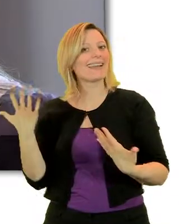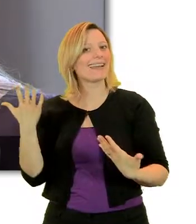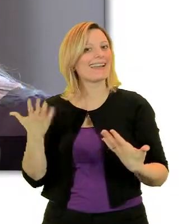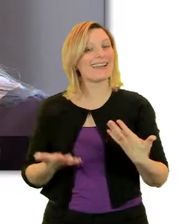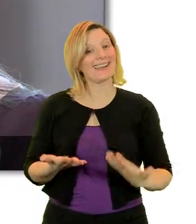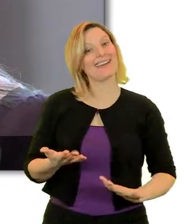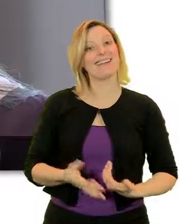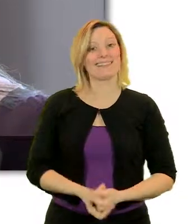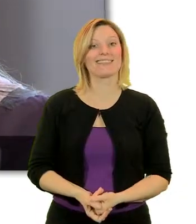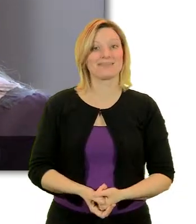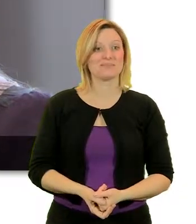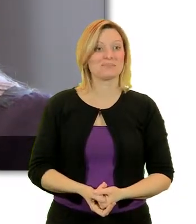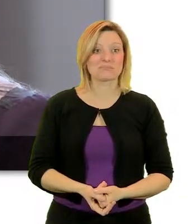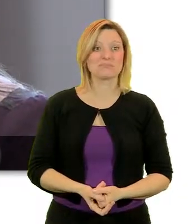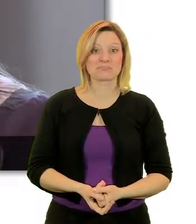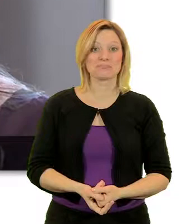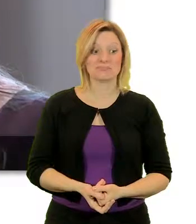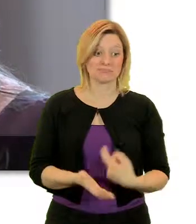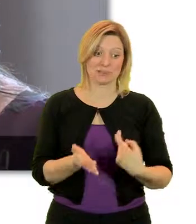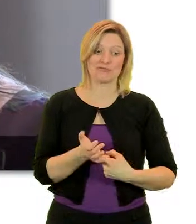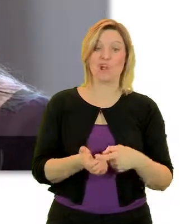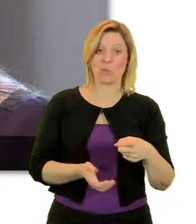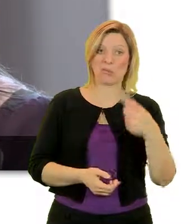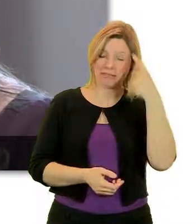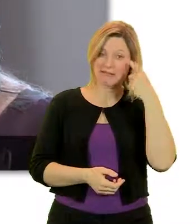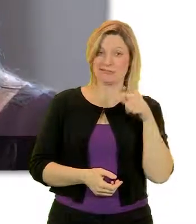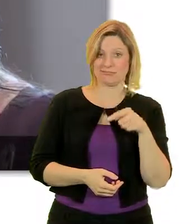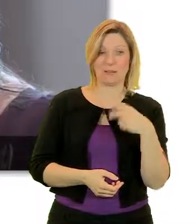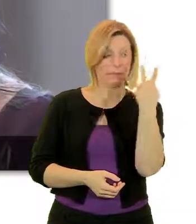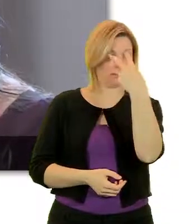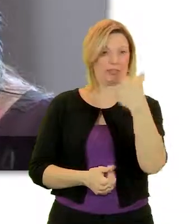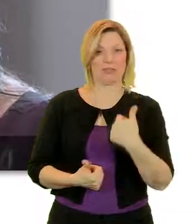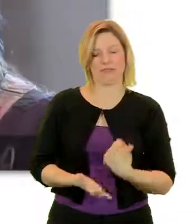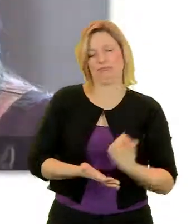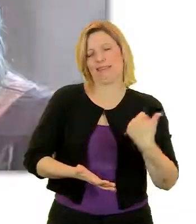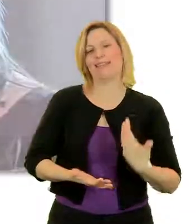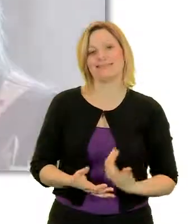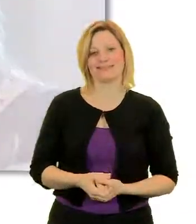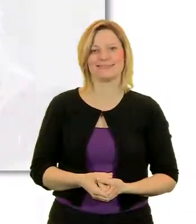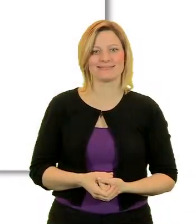But other than that, Rowan thinks that they're brilliant.